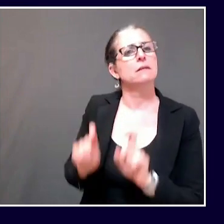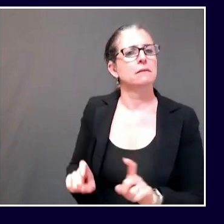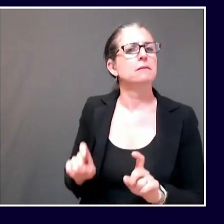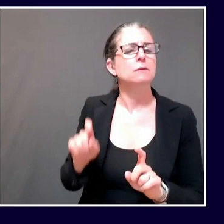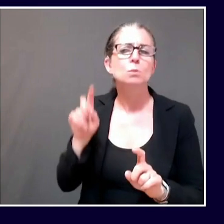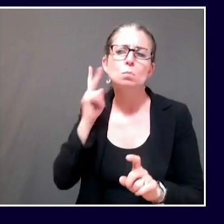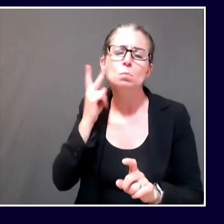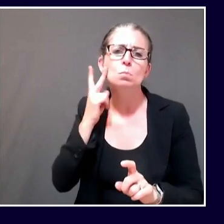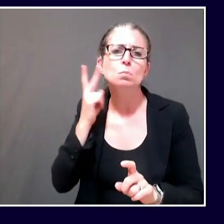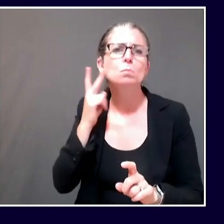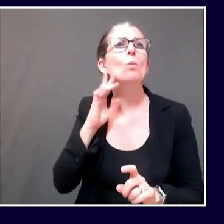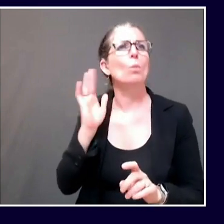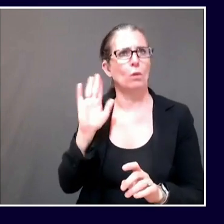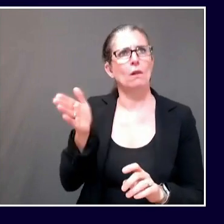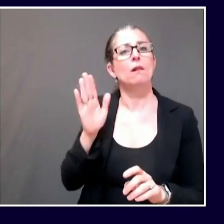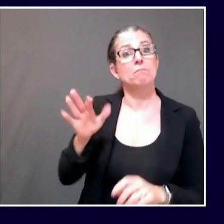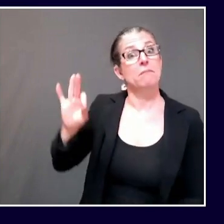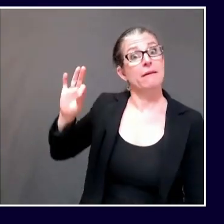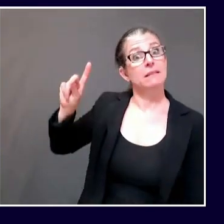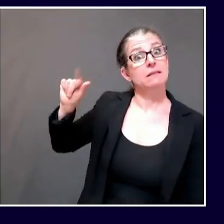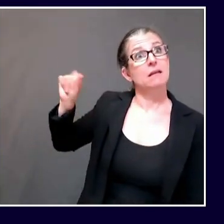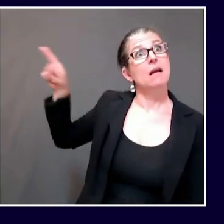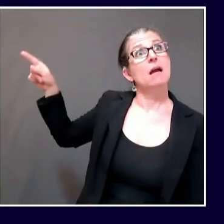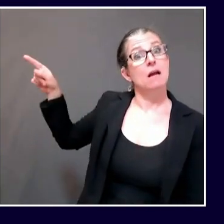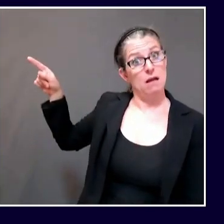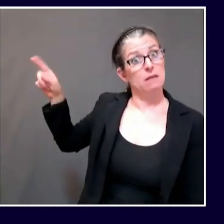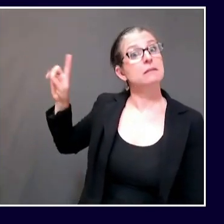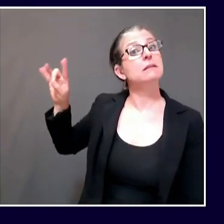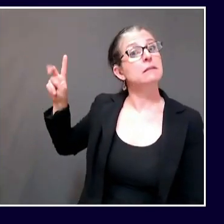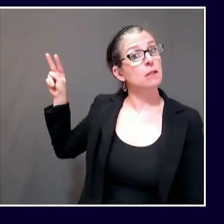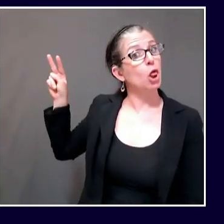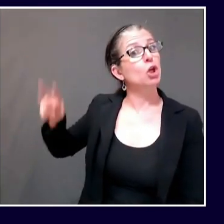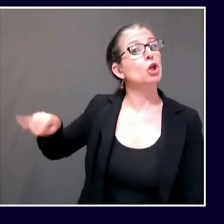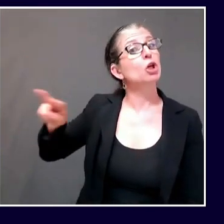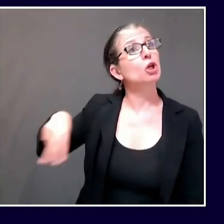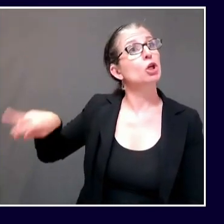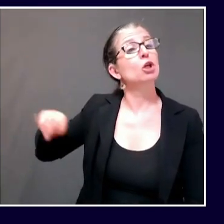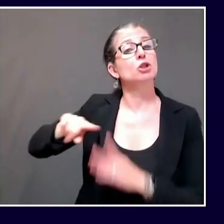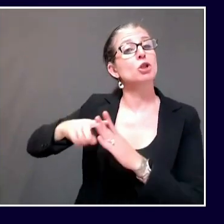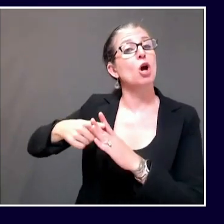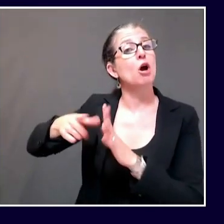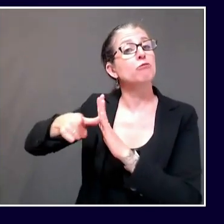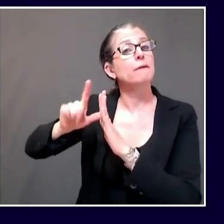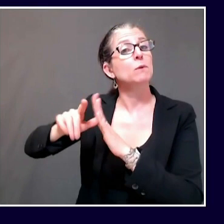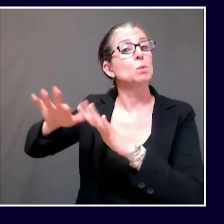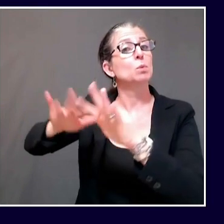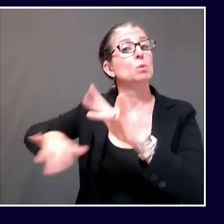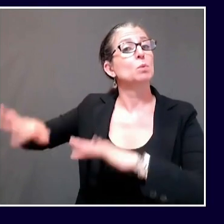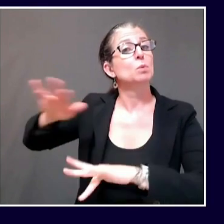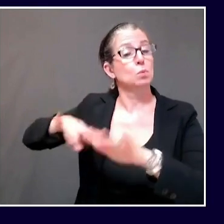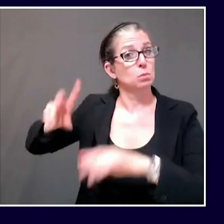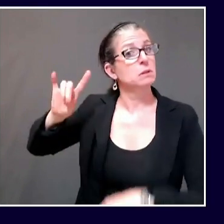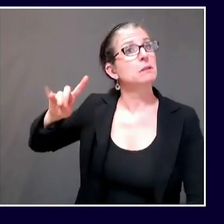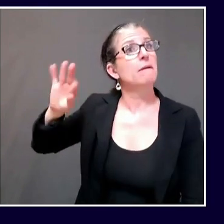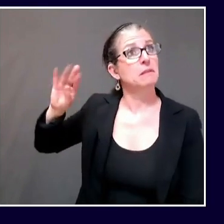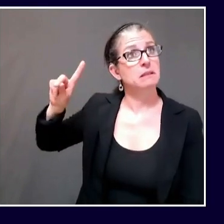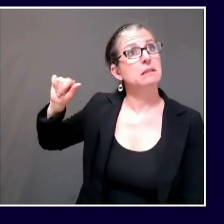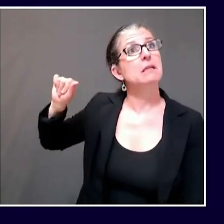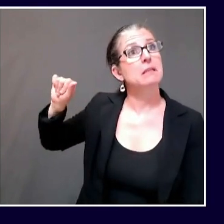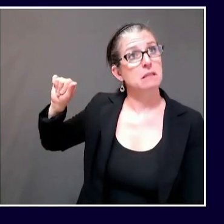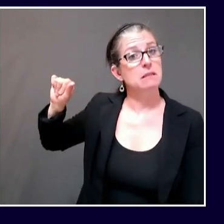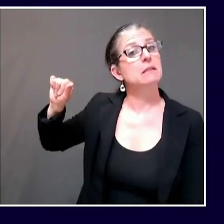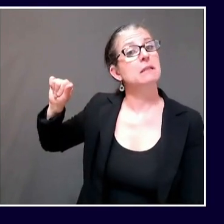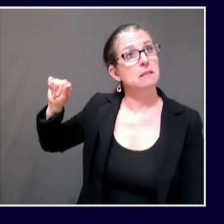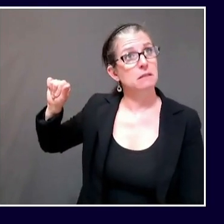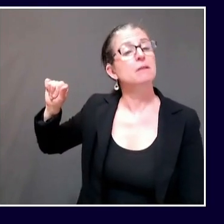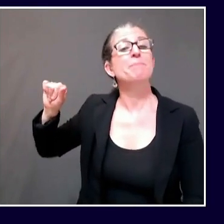the FDA, but as we've seen with other such tests, it's not really for several weeks after use that more and